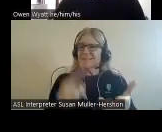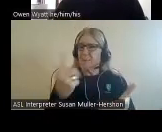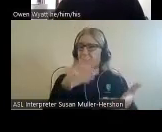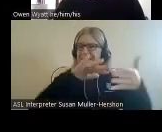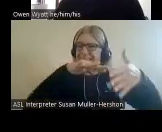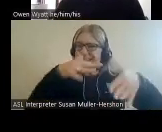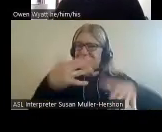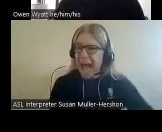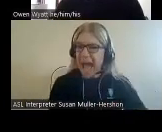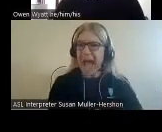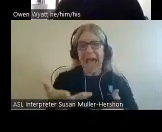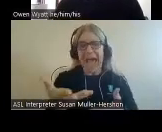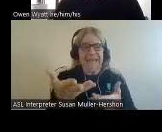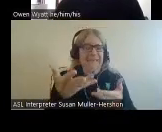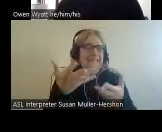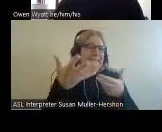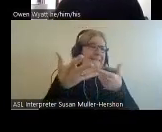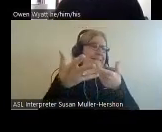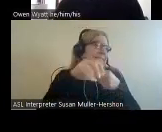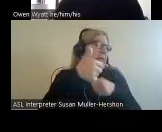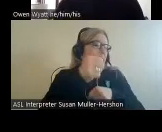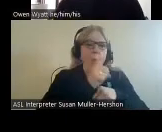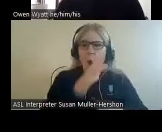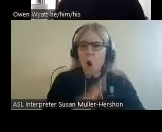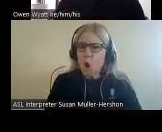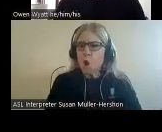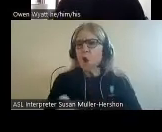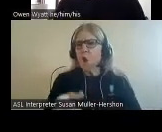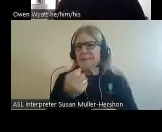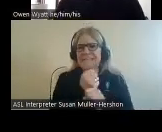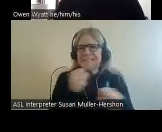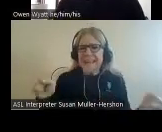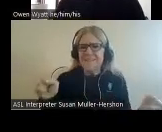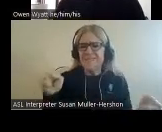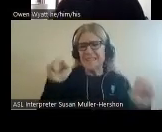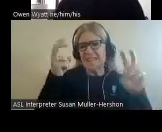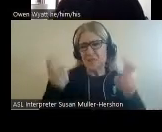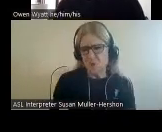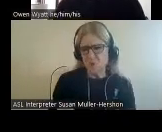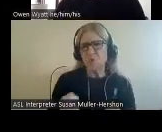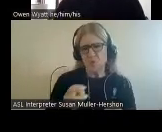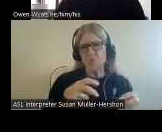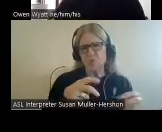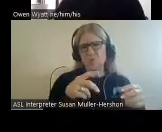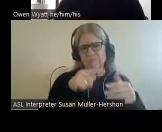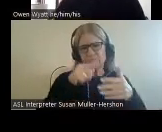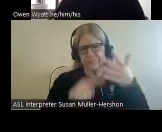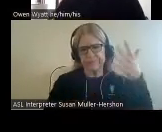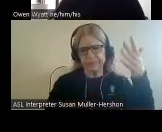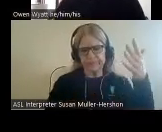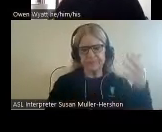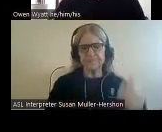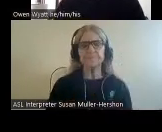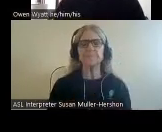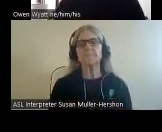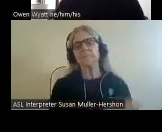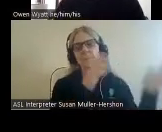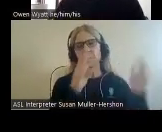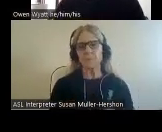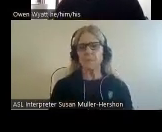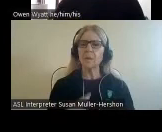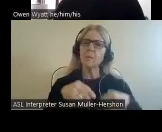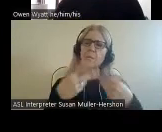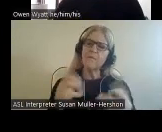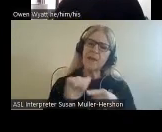a patient, and any other safety concerns. We can also provide consultation and training